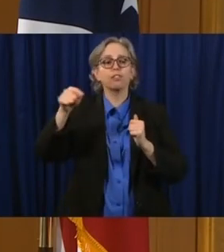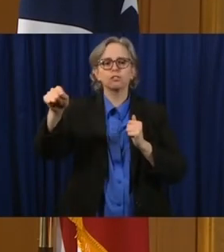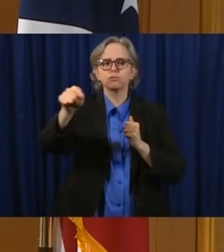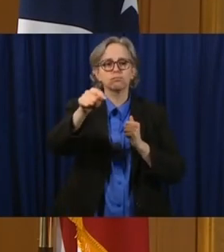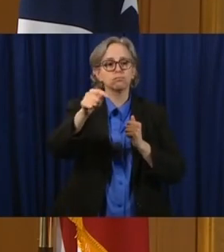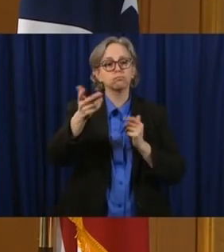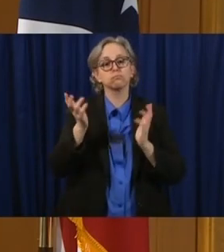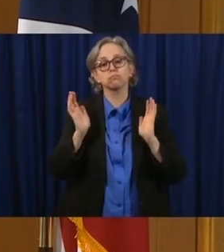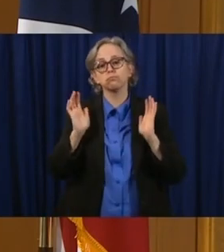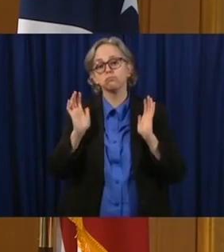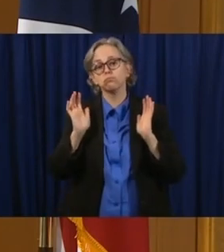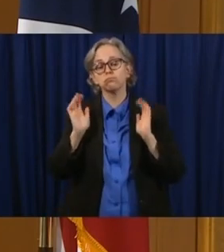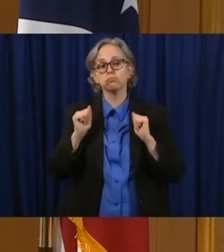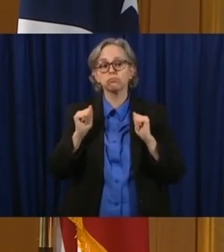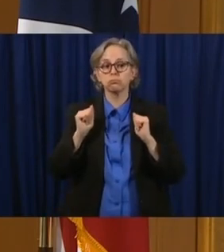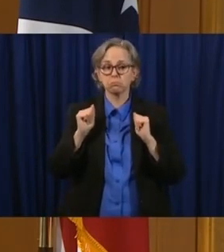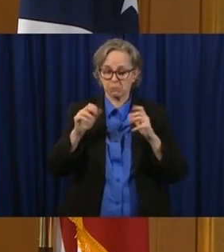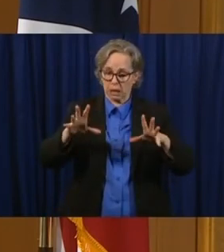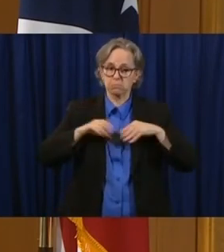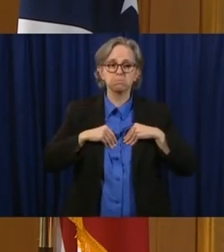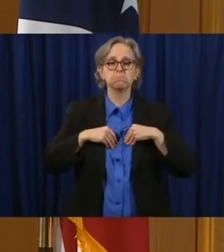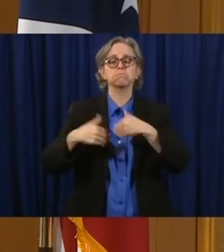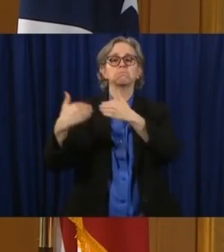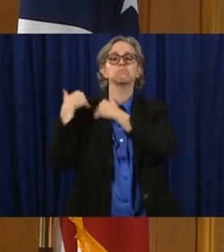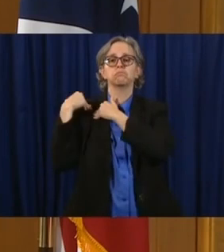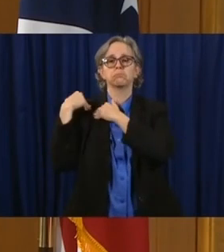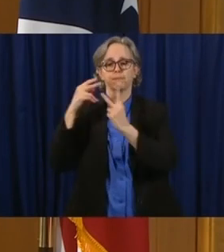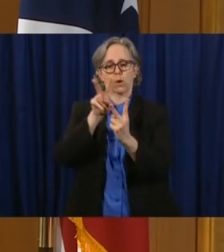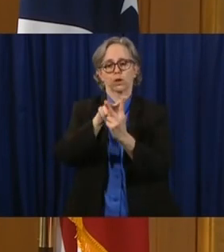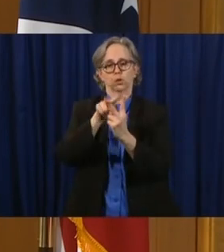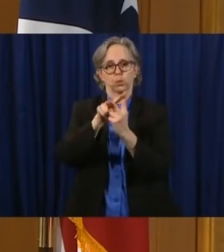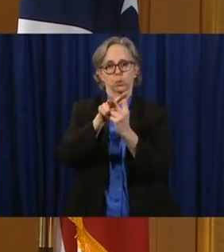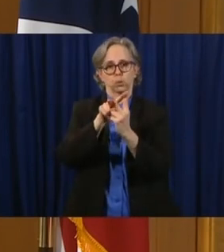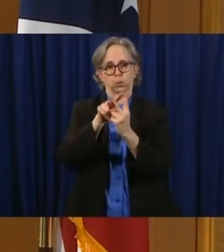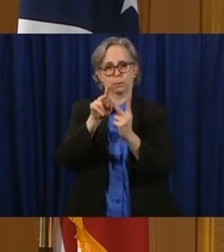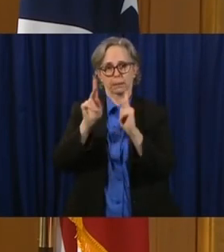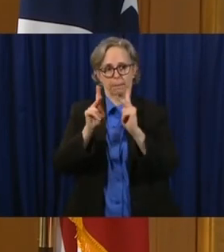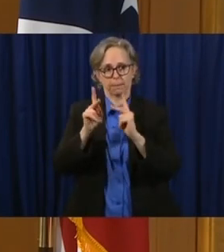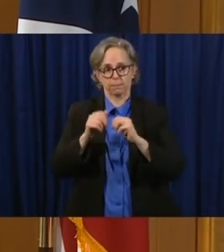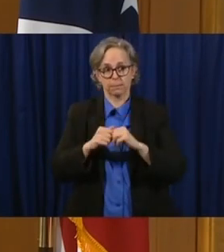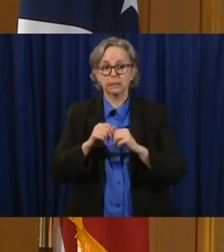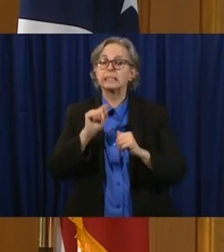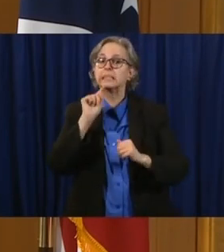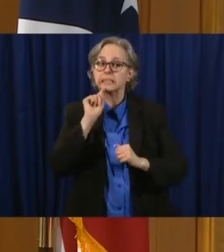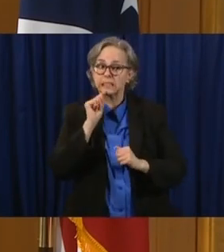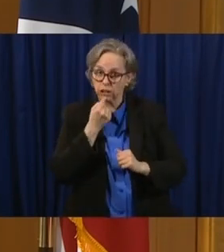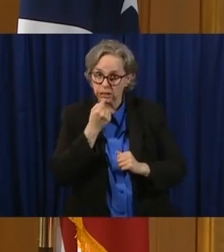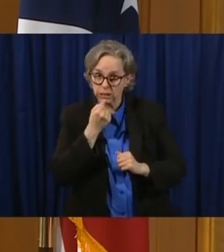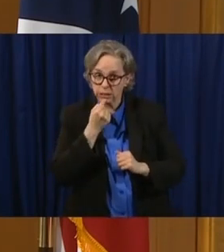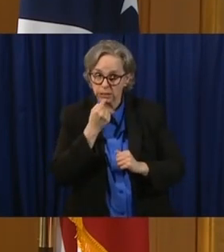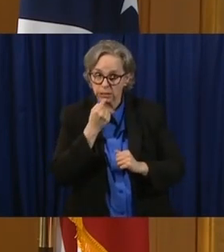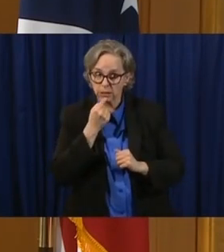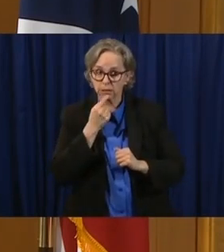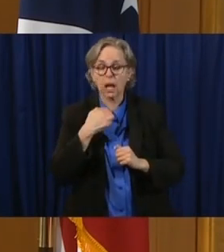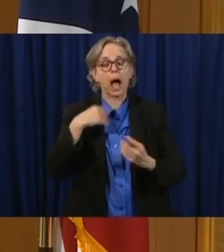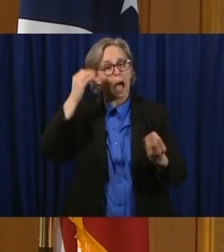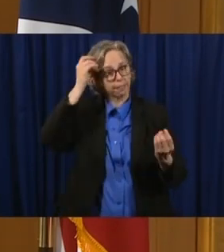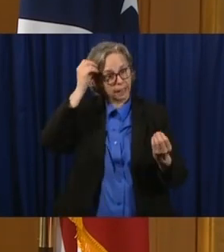the only thing I can say is that I take that responsibility extremely seriously. I think about it a